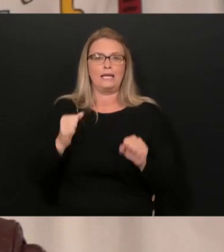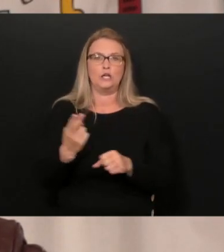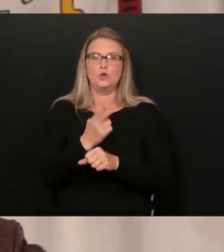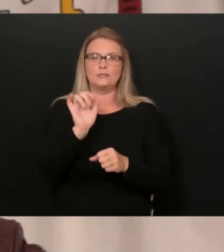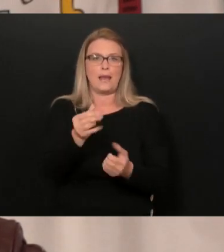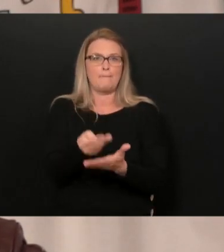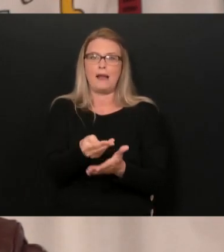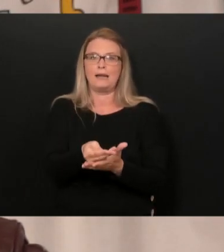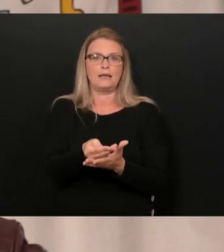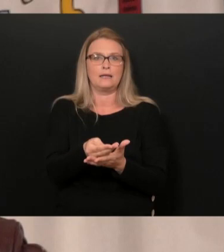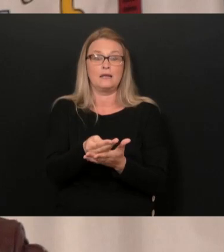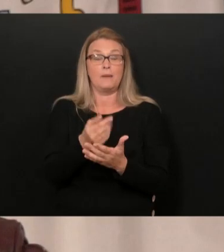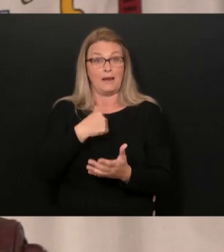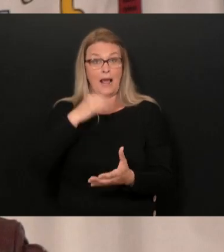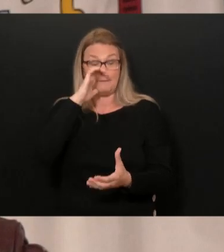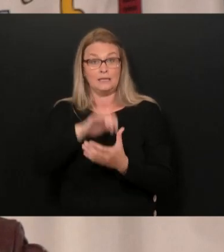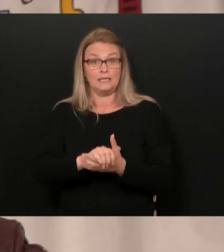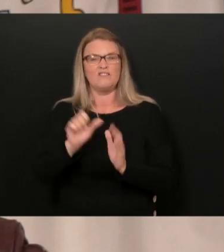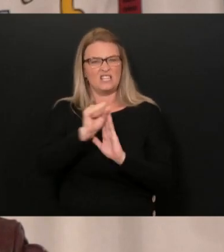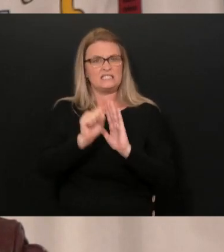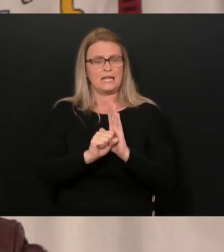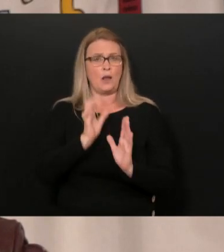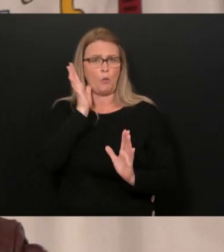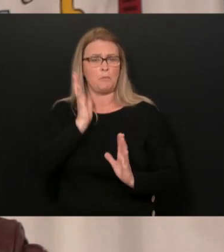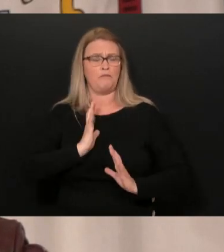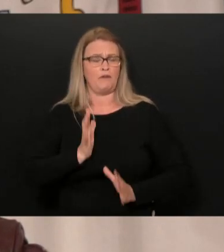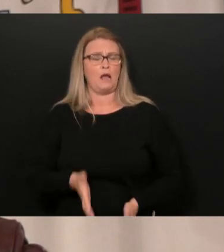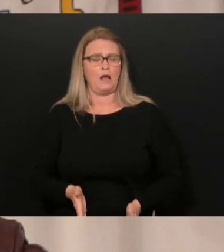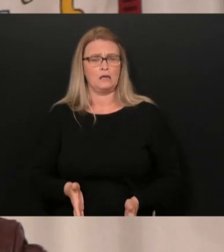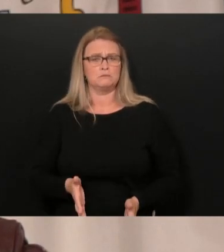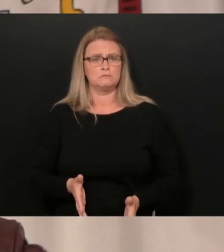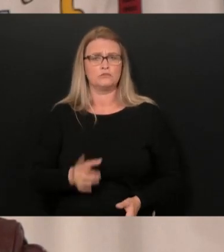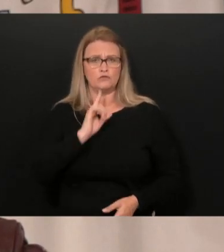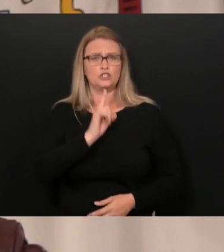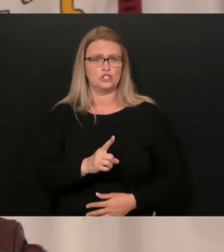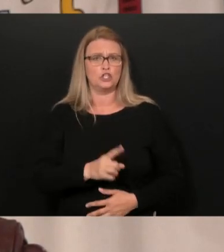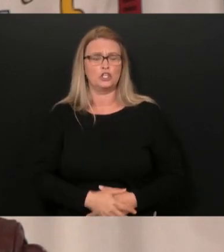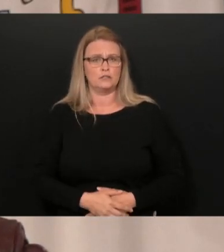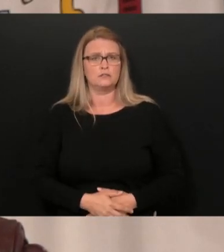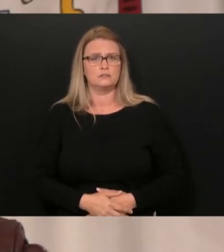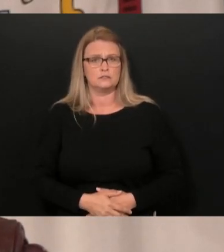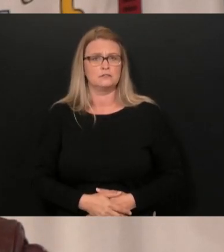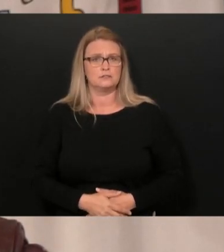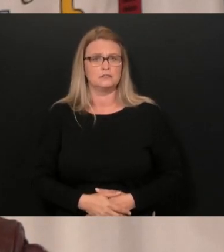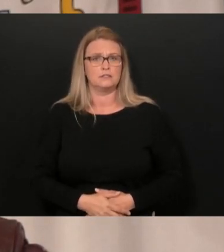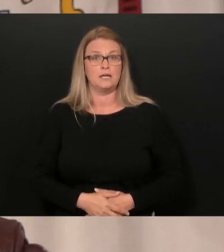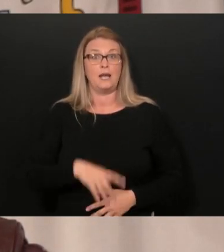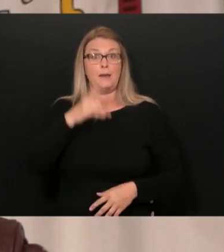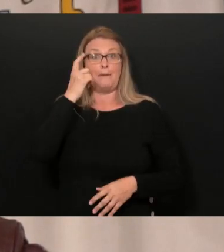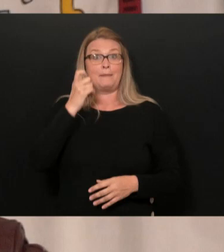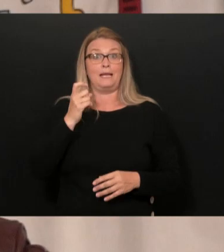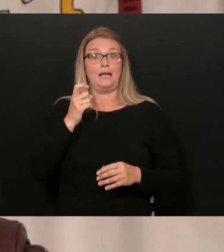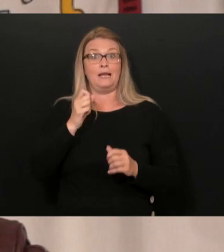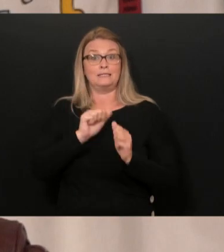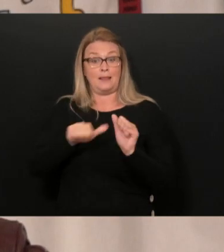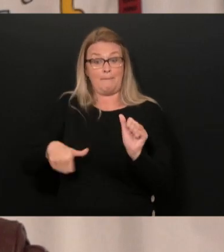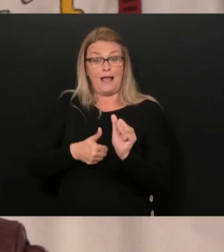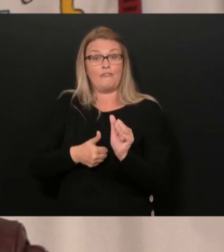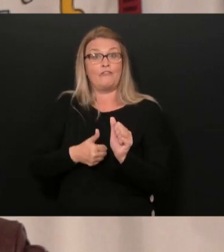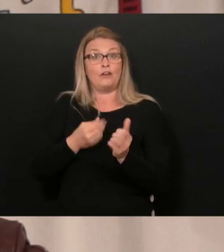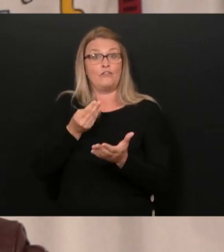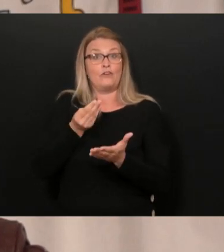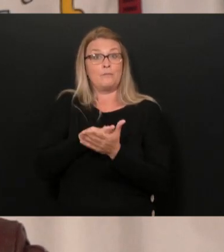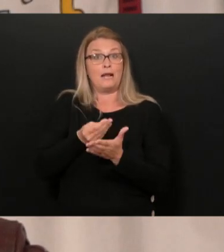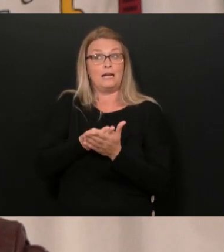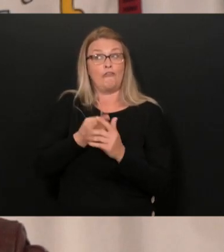really believe our state's going to be fine. Our state is going to be fine because of the backfill on revenue from the